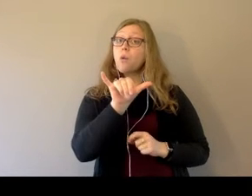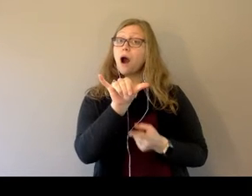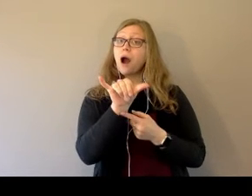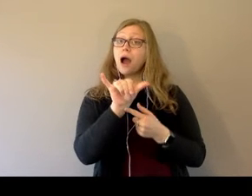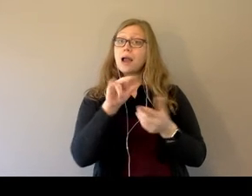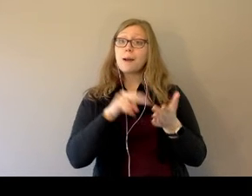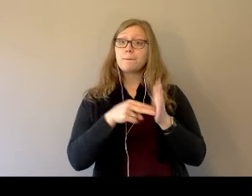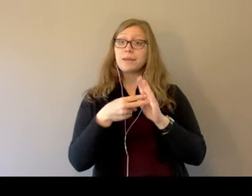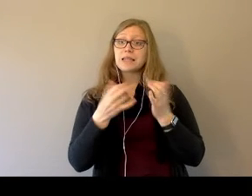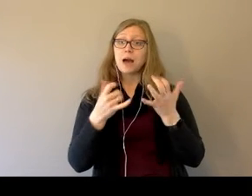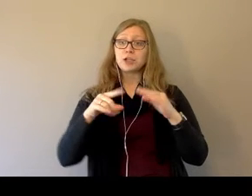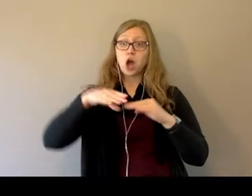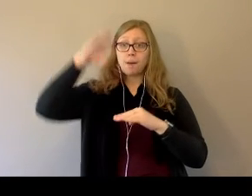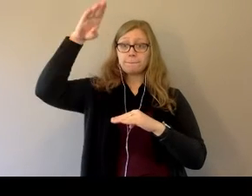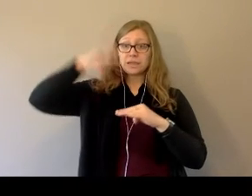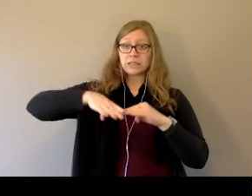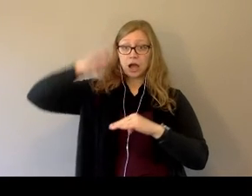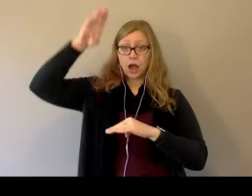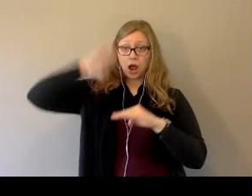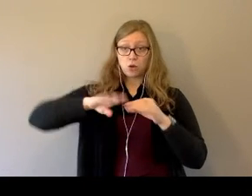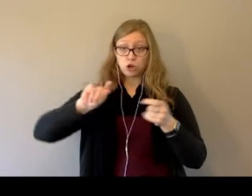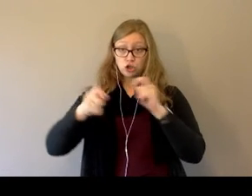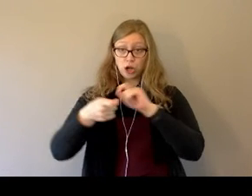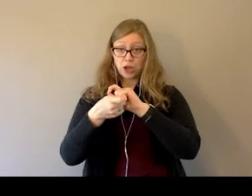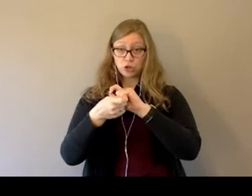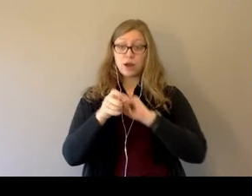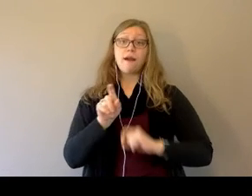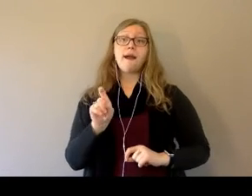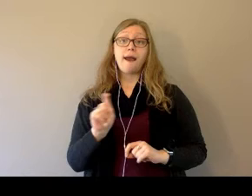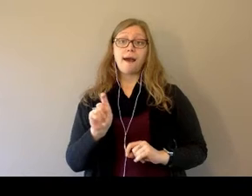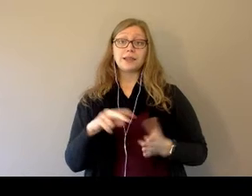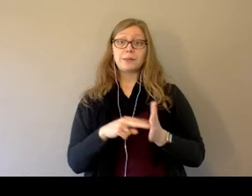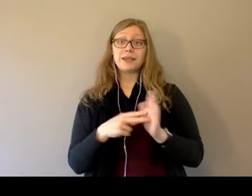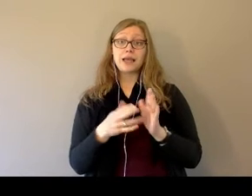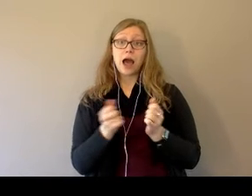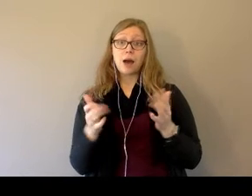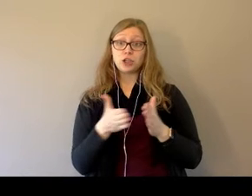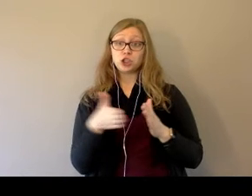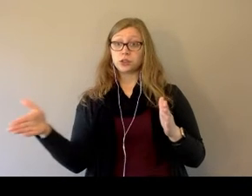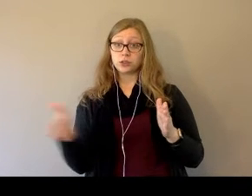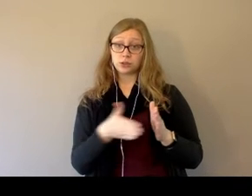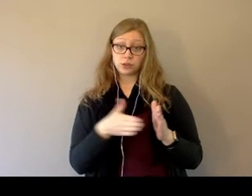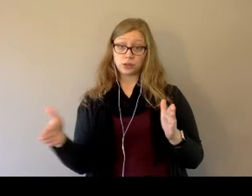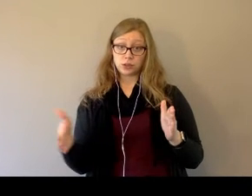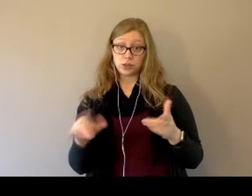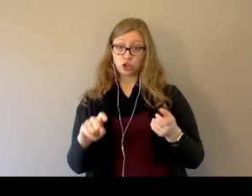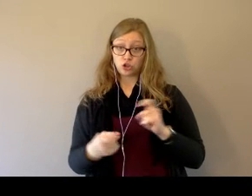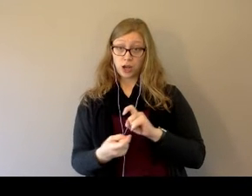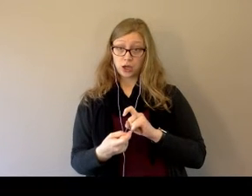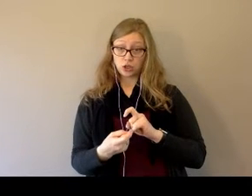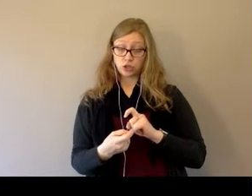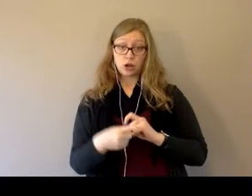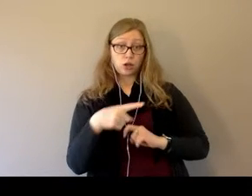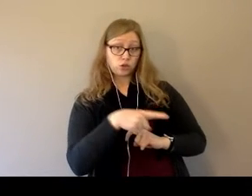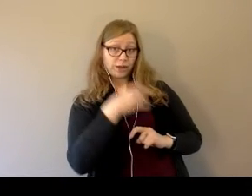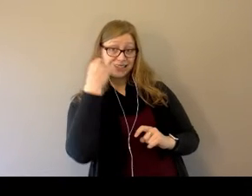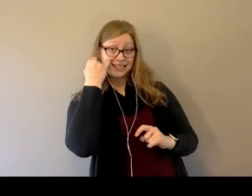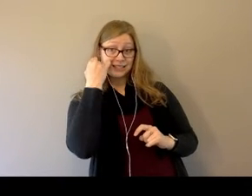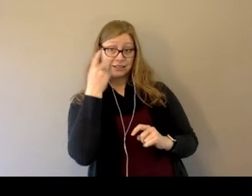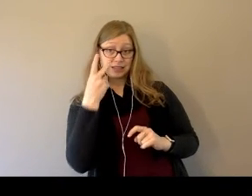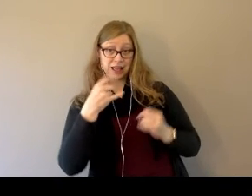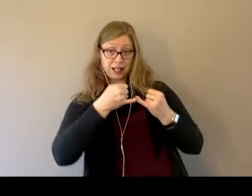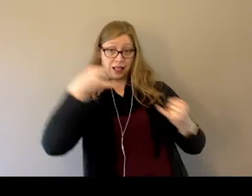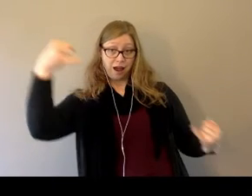my horizontal change. And so I can see that as I go on this line that I'm